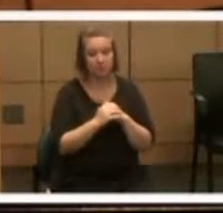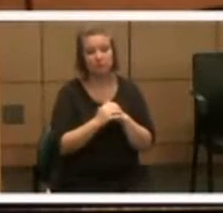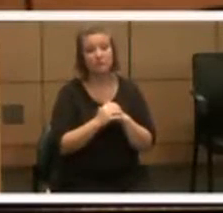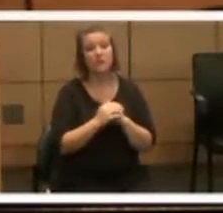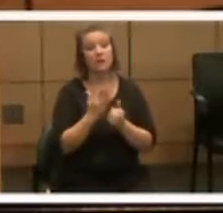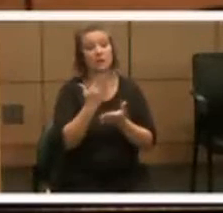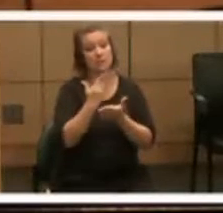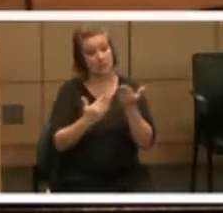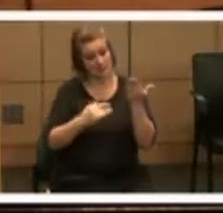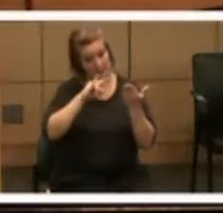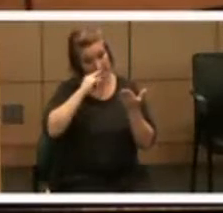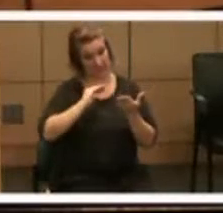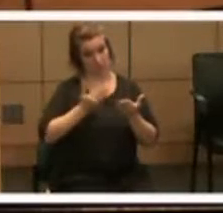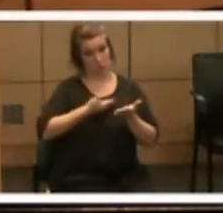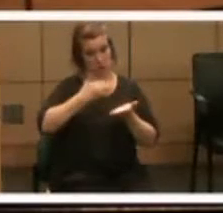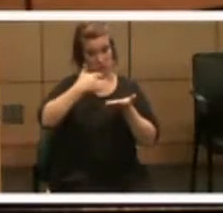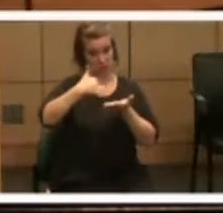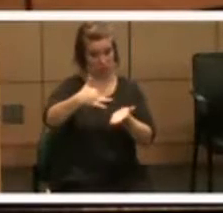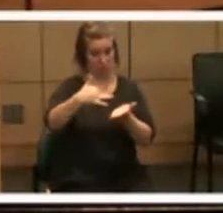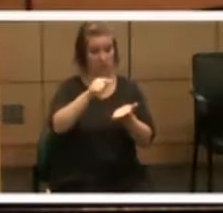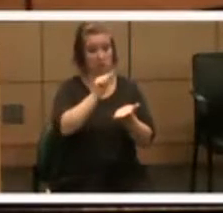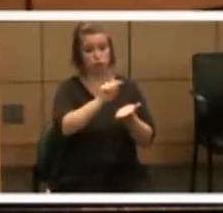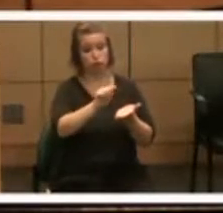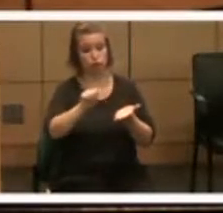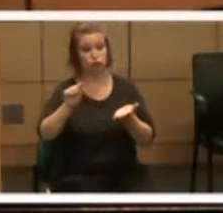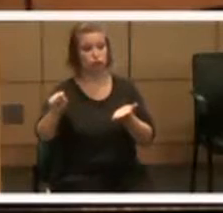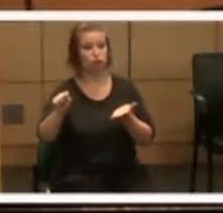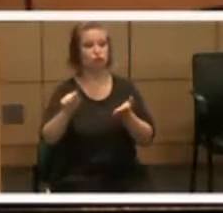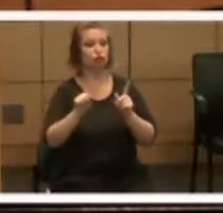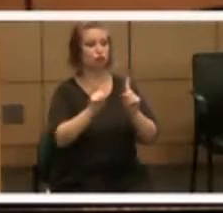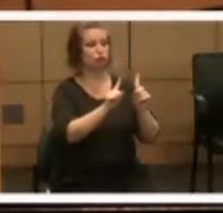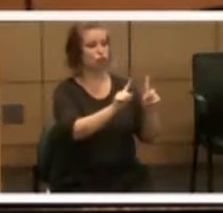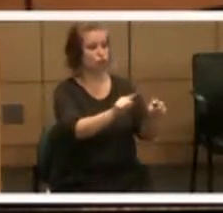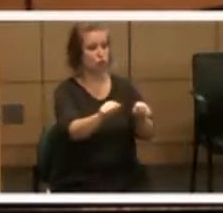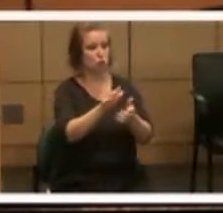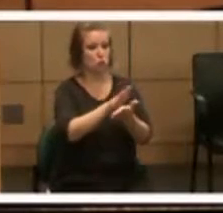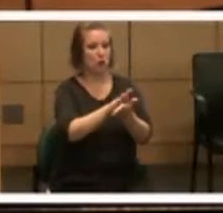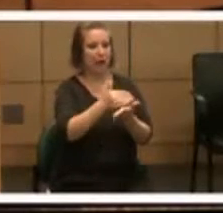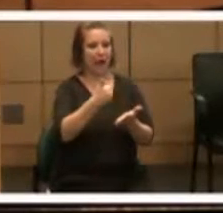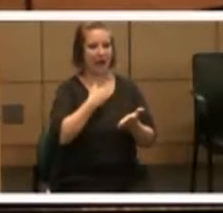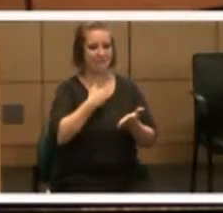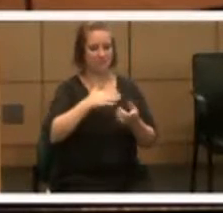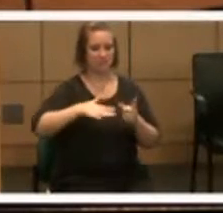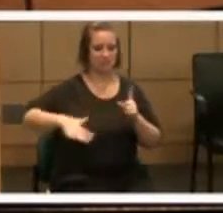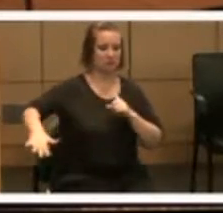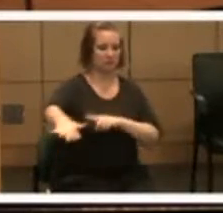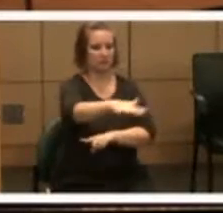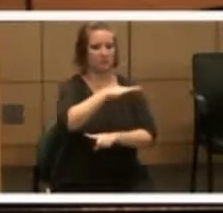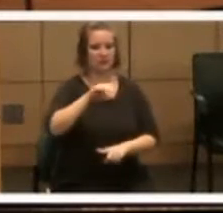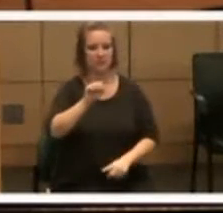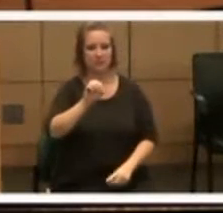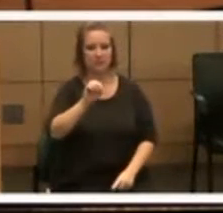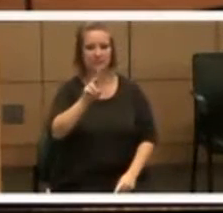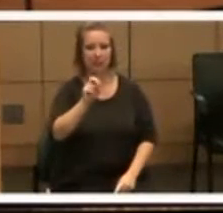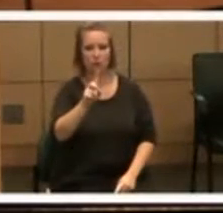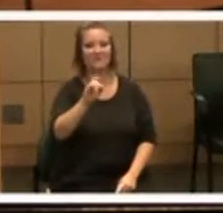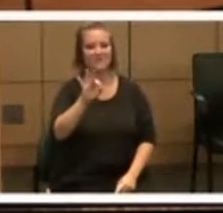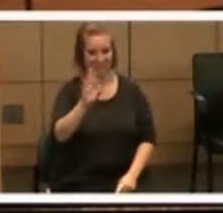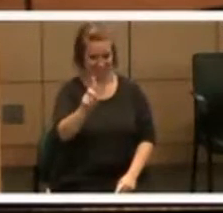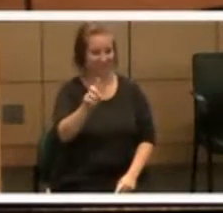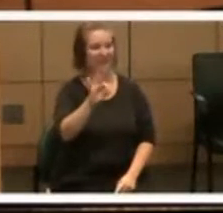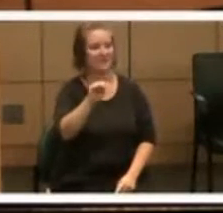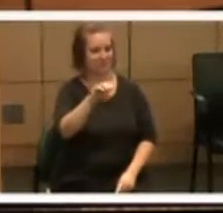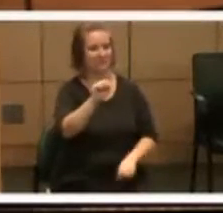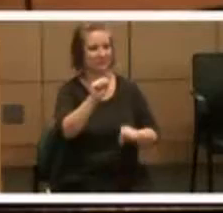Some of the kids in our study actually attended schools where they have sound-filled FM systems, and so a couple of school districts up